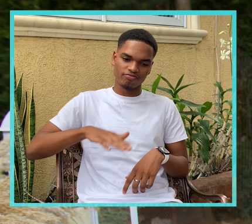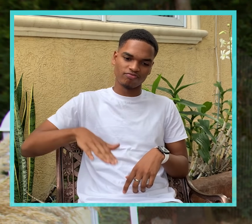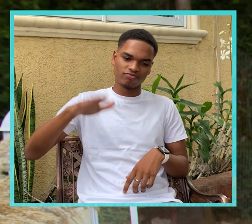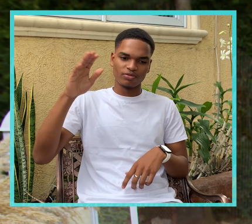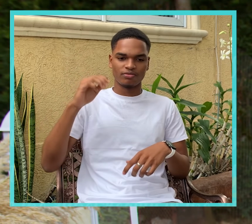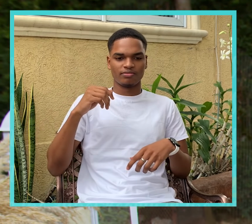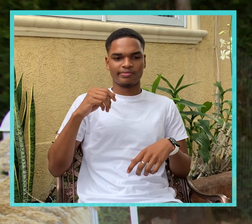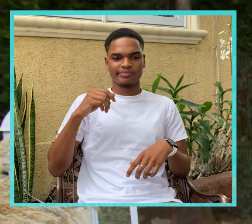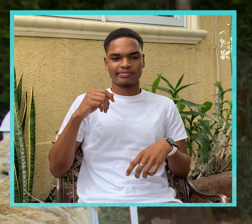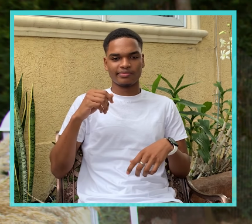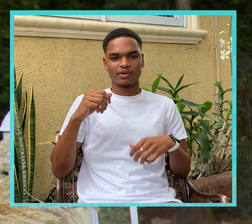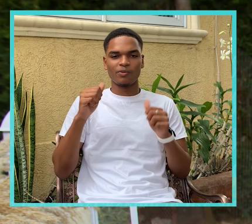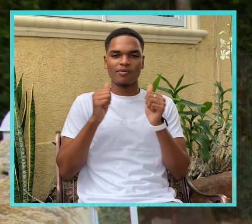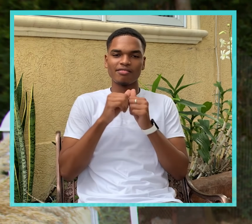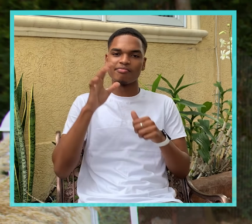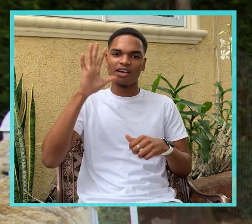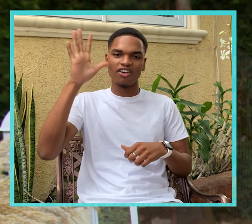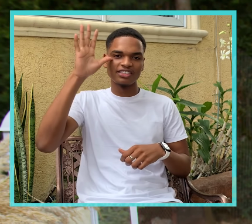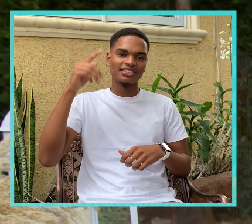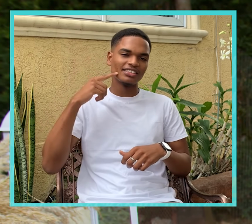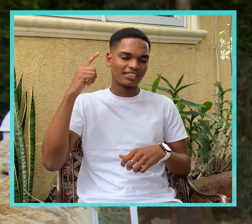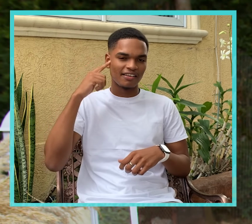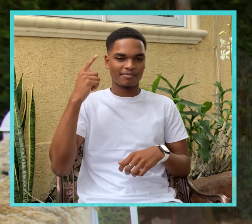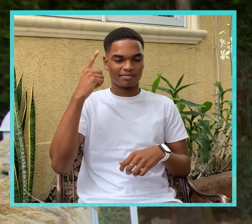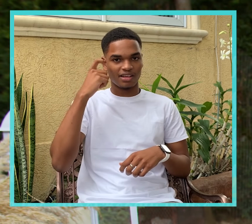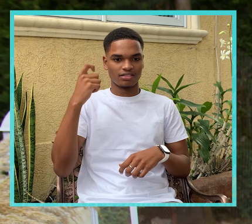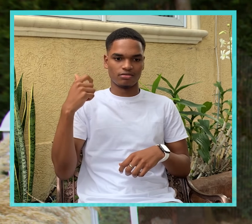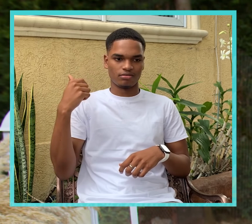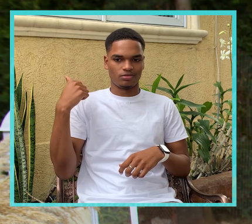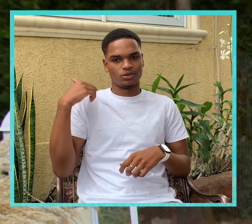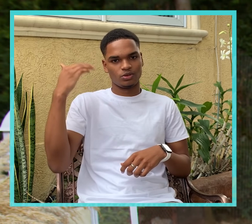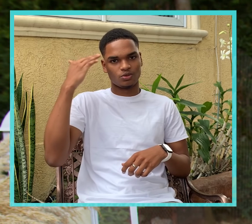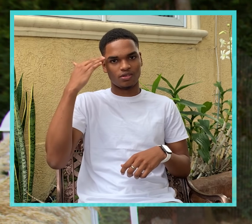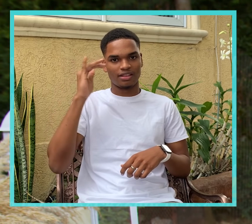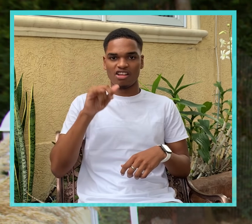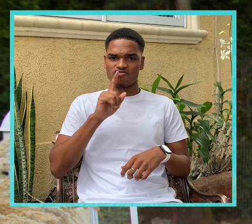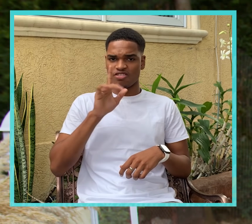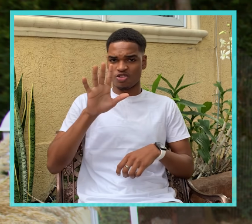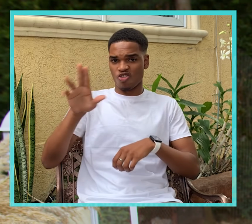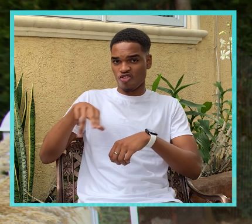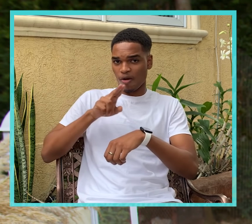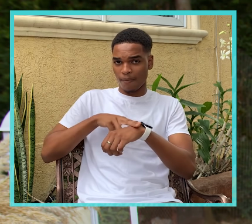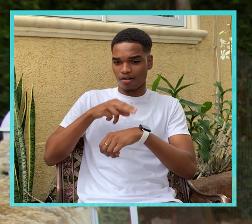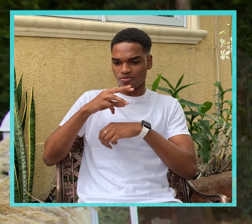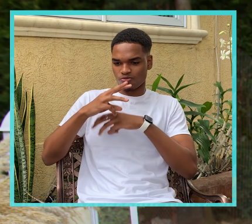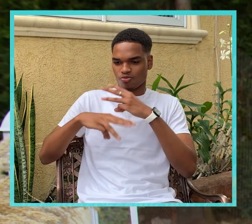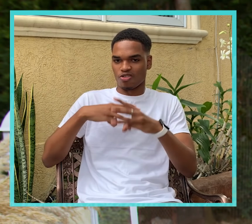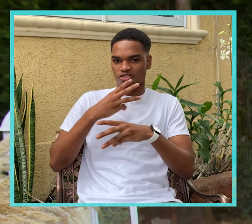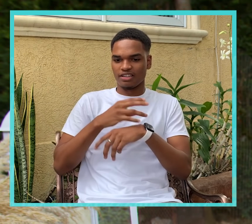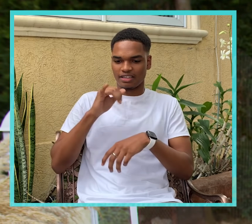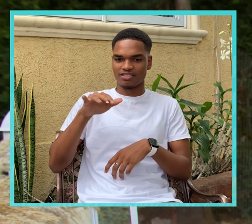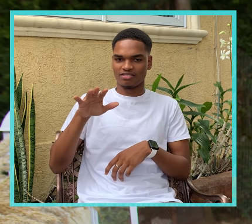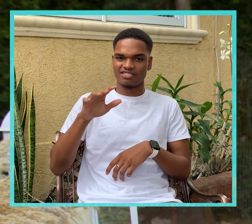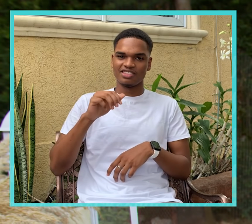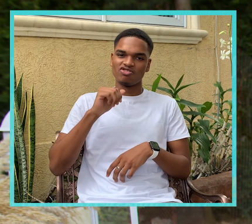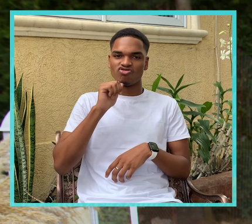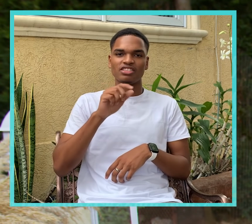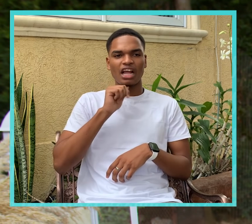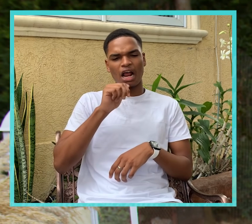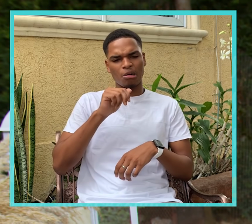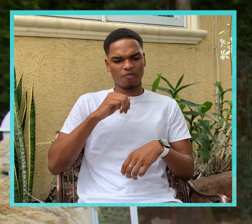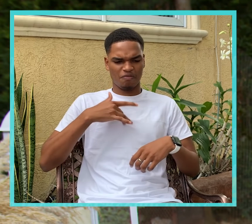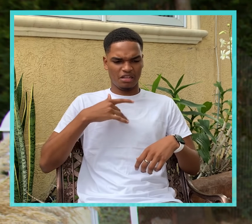a household where her parents are deaf? Because as far as you know, that's your normal world. Nothing is out of the norm for